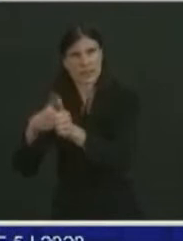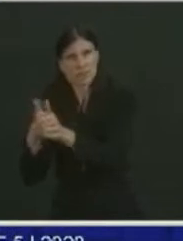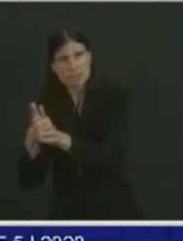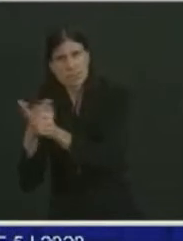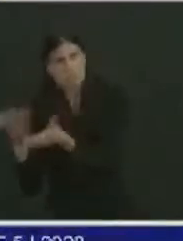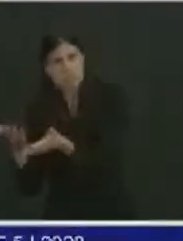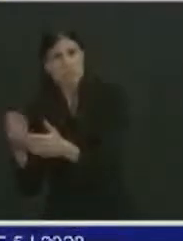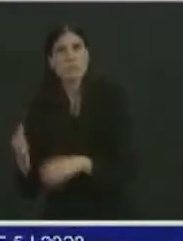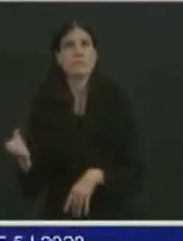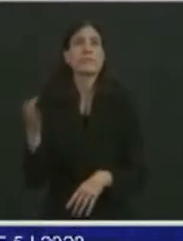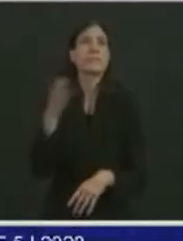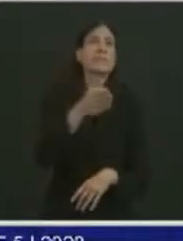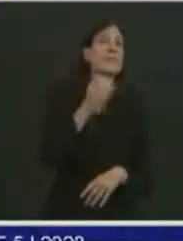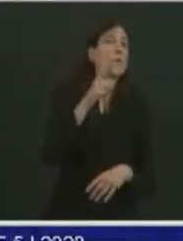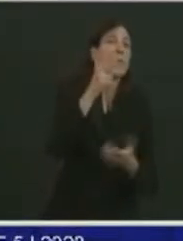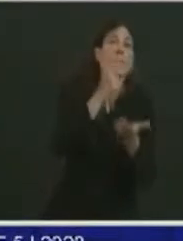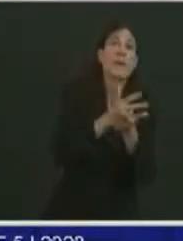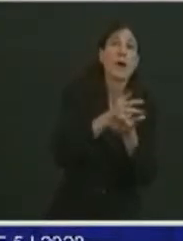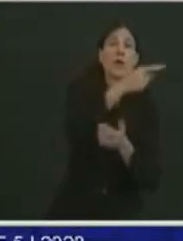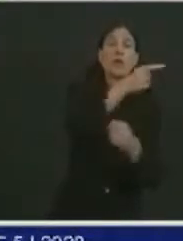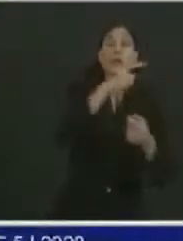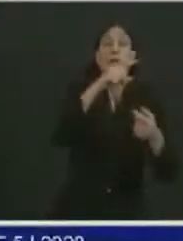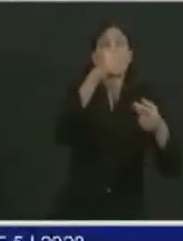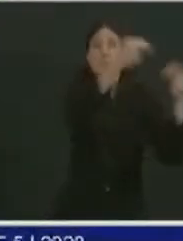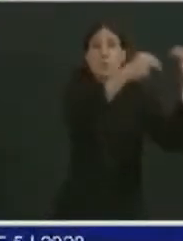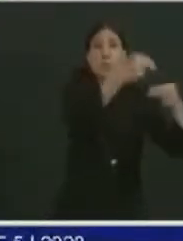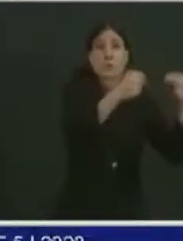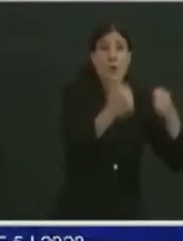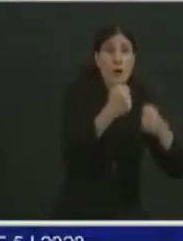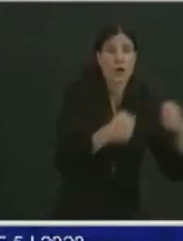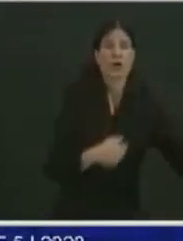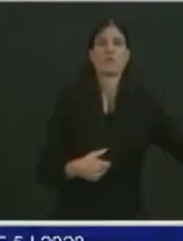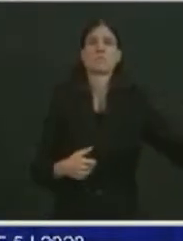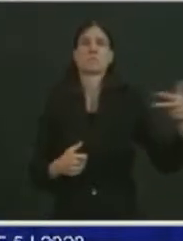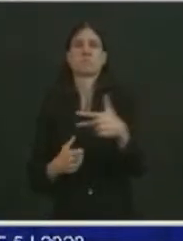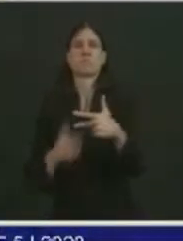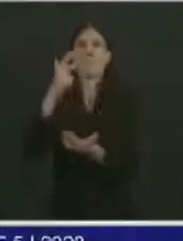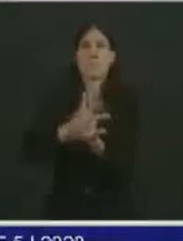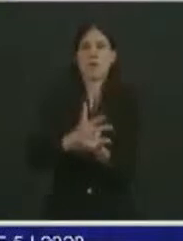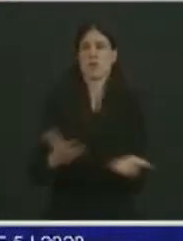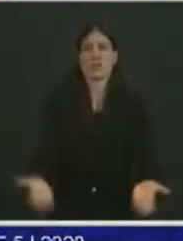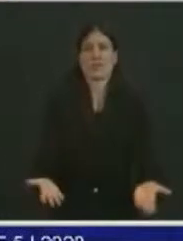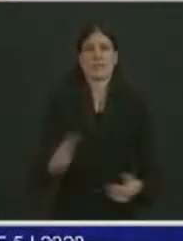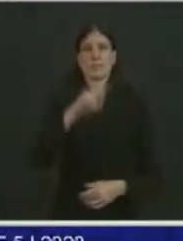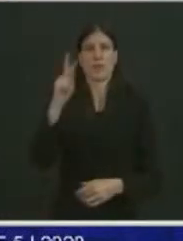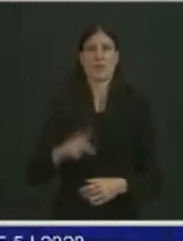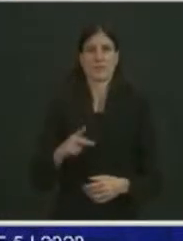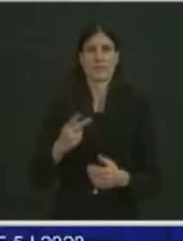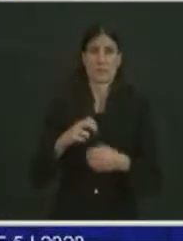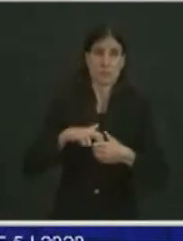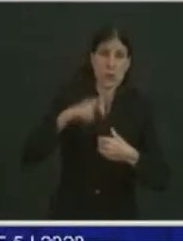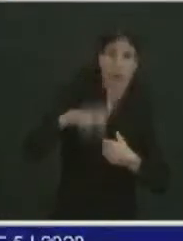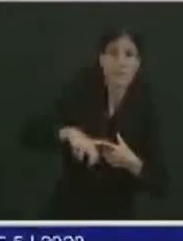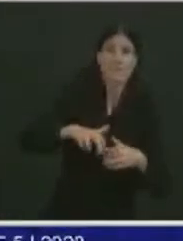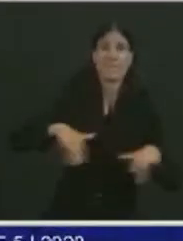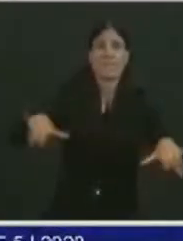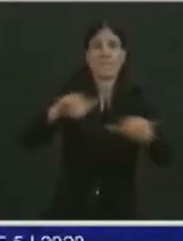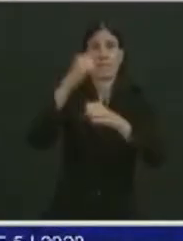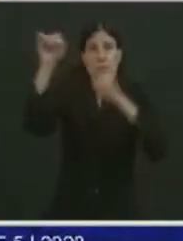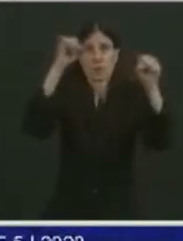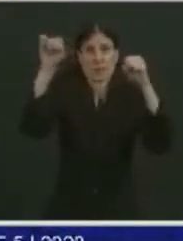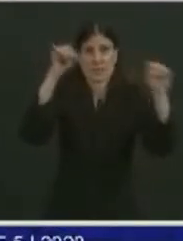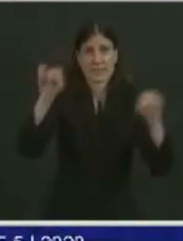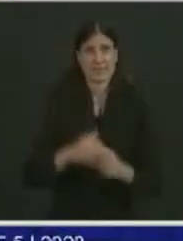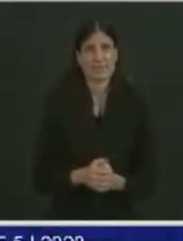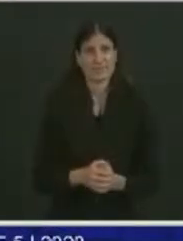parking someplace and walking into the city. I mean, everything now is more difficult, candidly, but now the combination